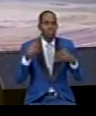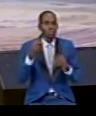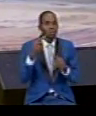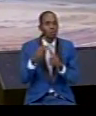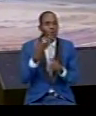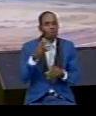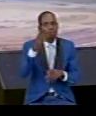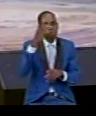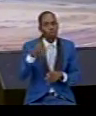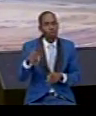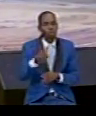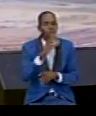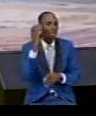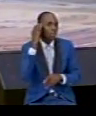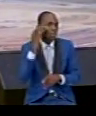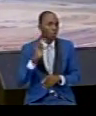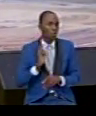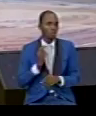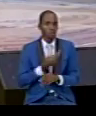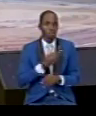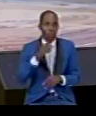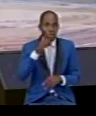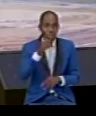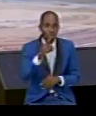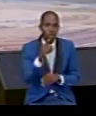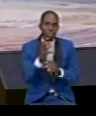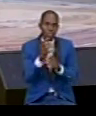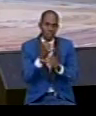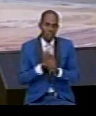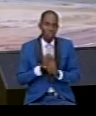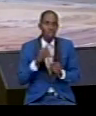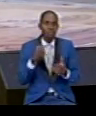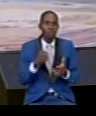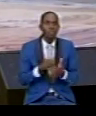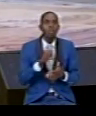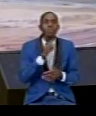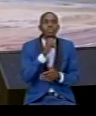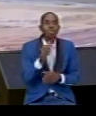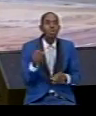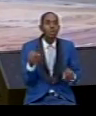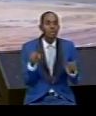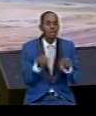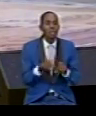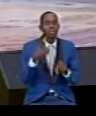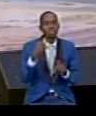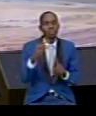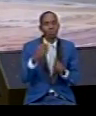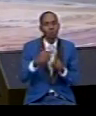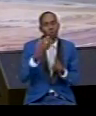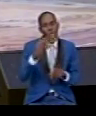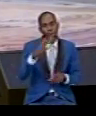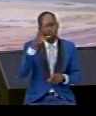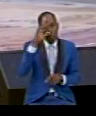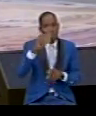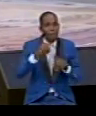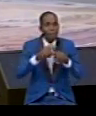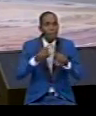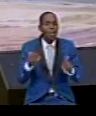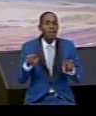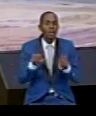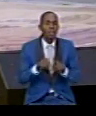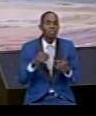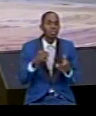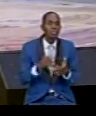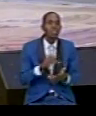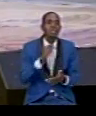which he had of us you received the age not as the words of men but as